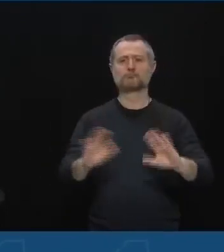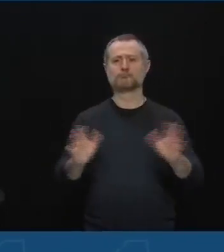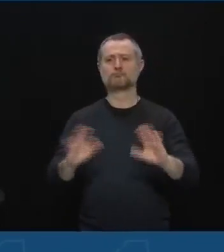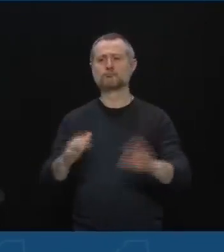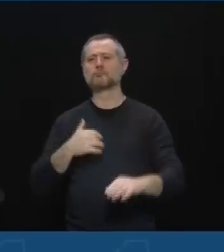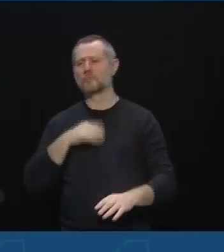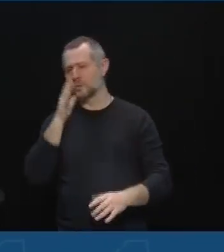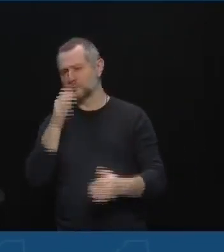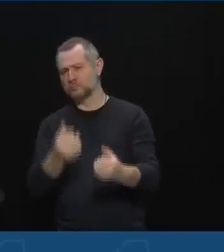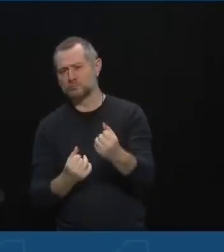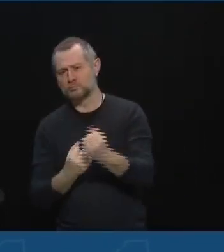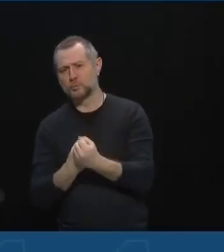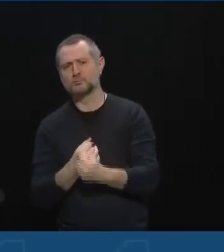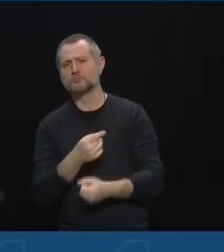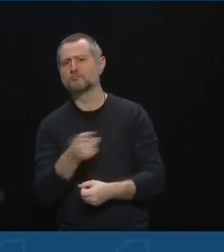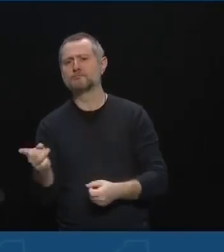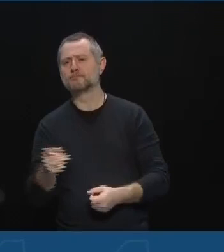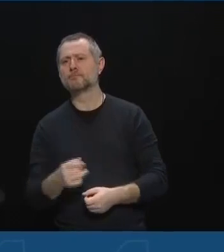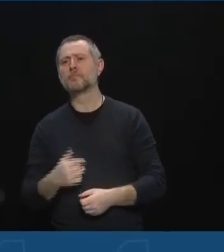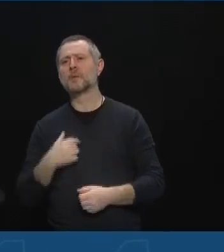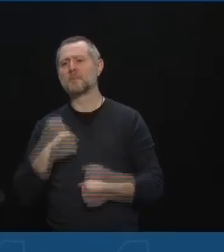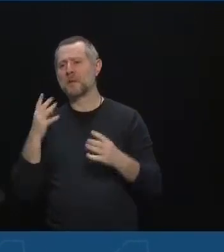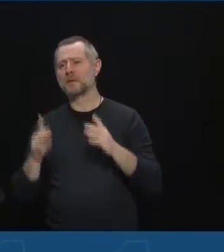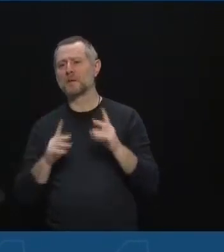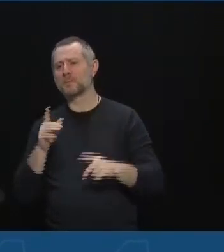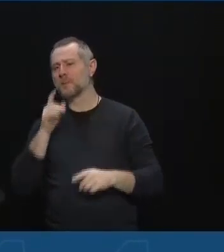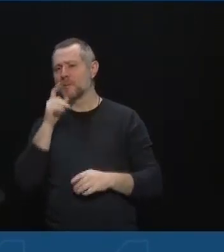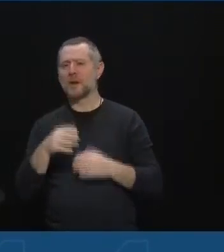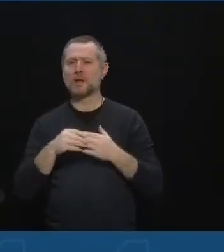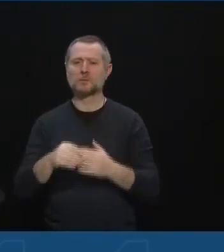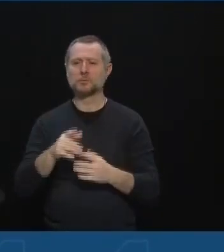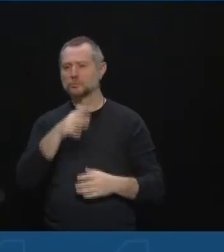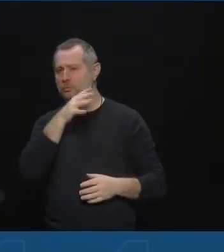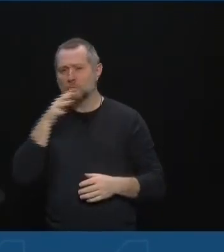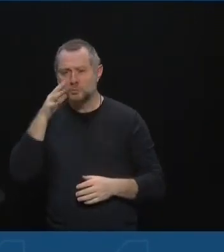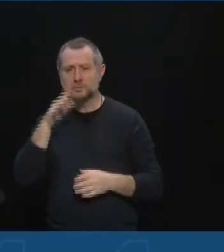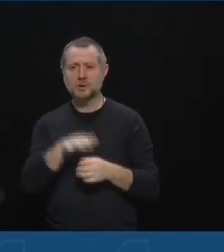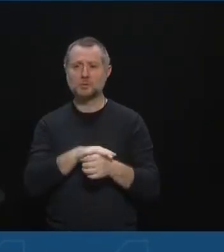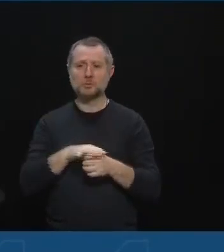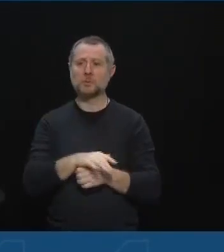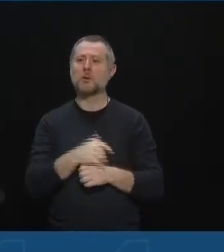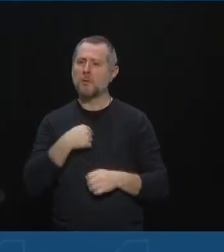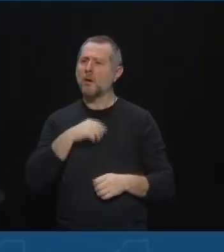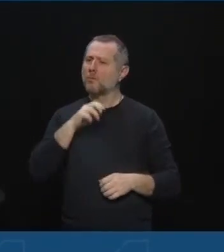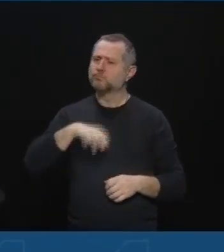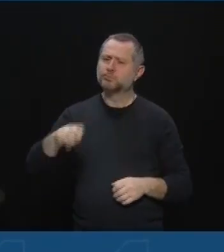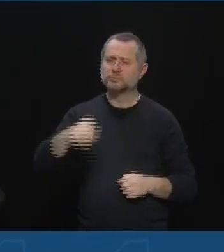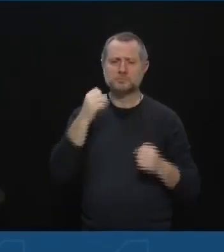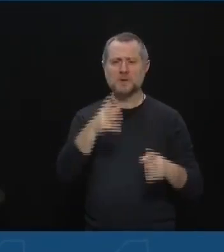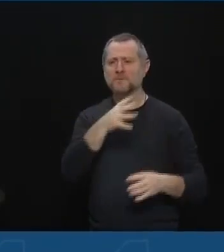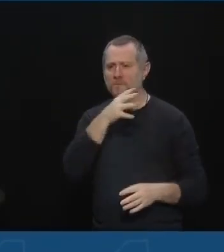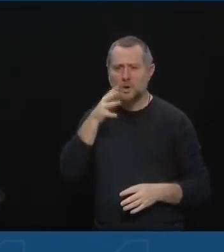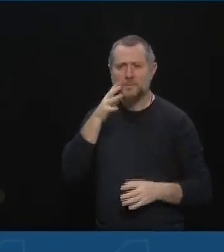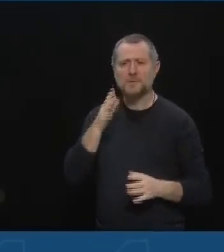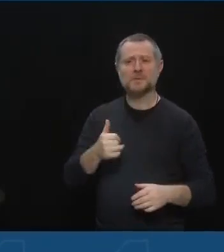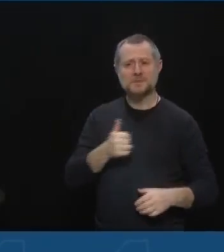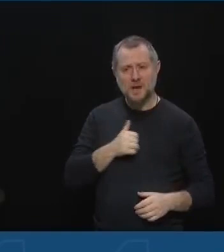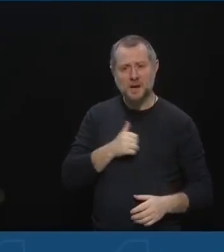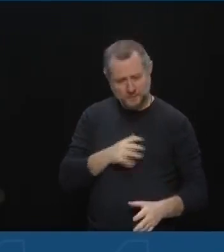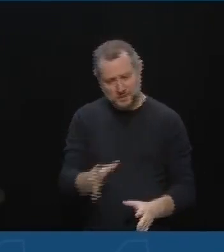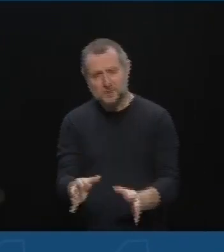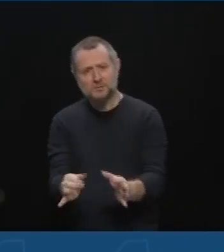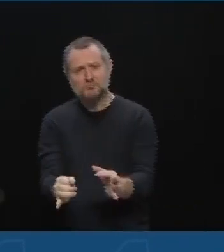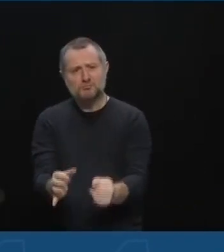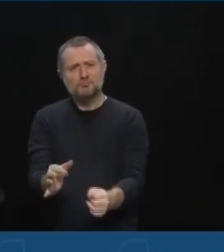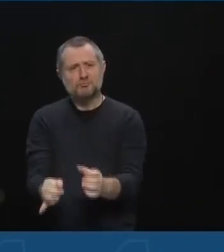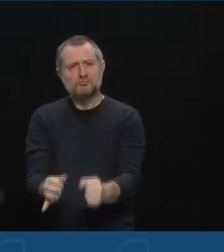You have here great champions for the rural areas, but also I personally have visited more farms and milked more cows and seen